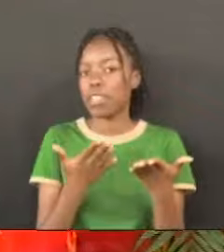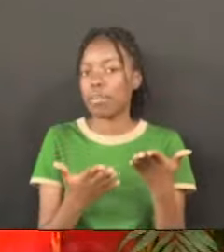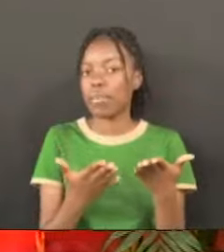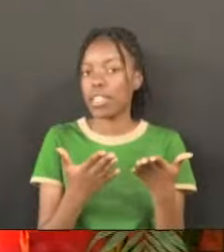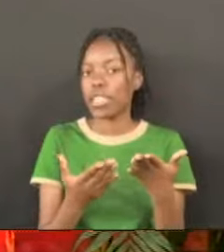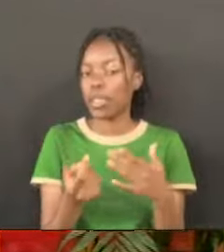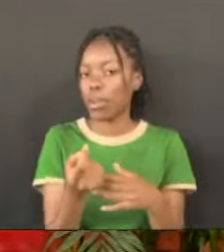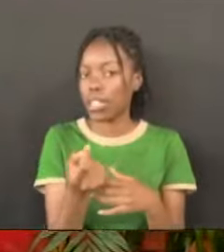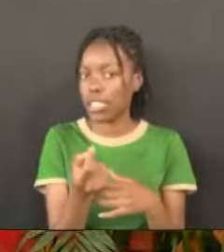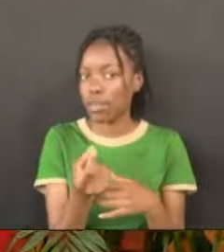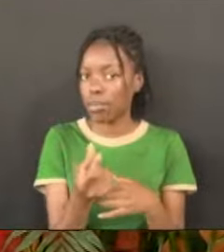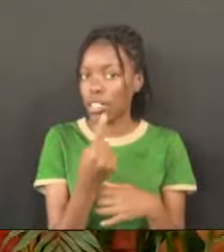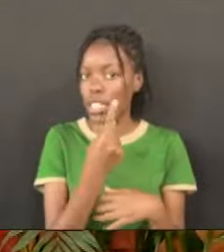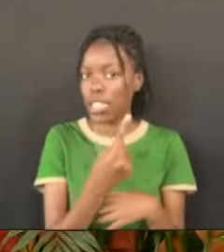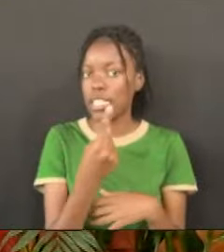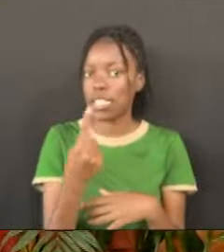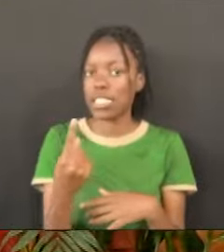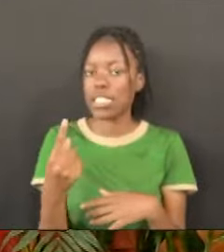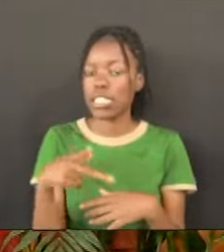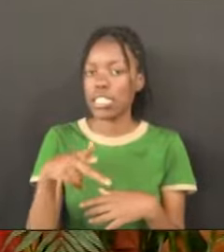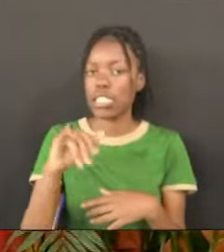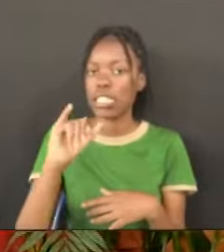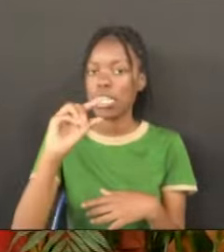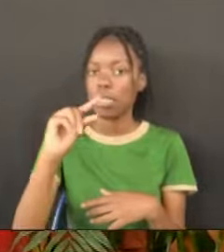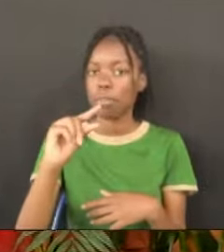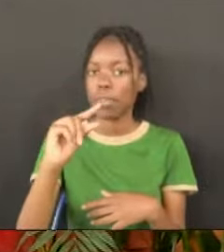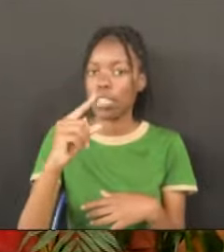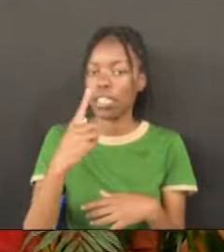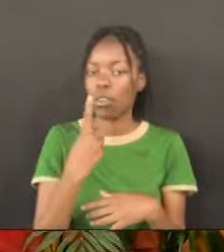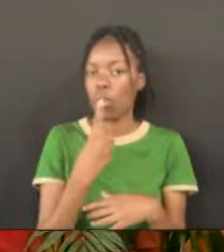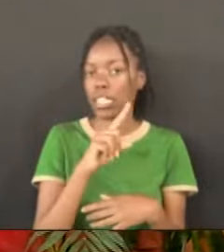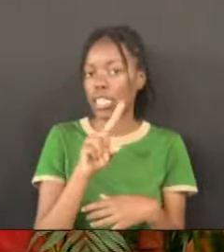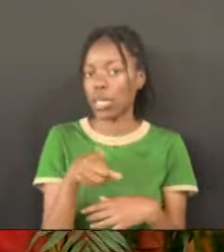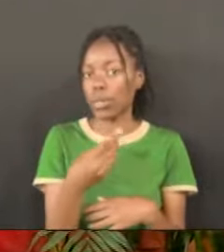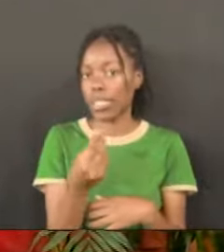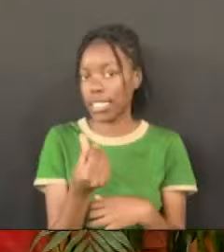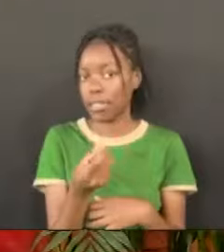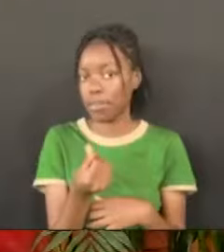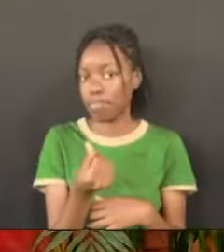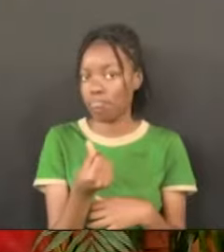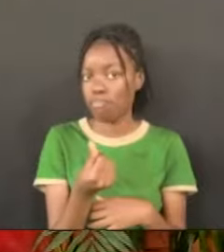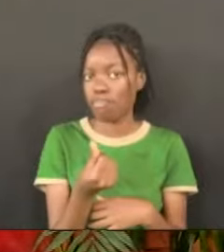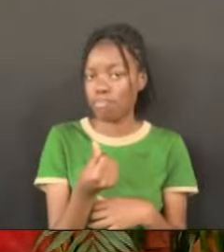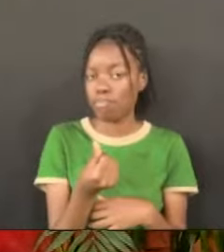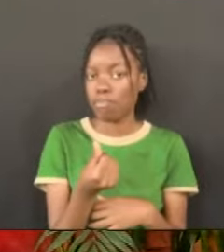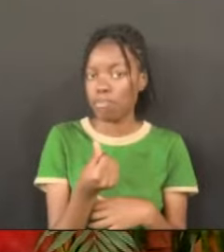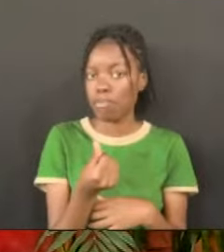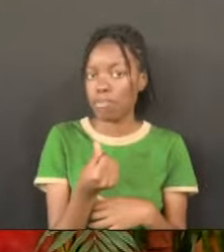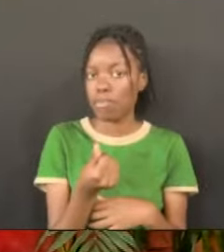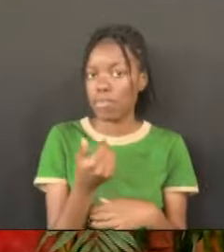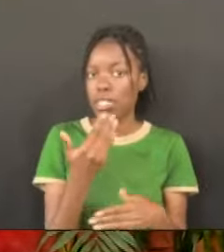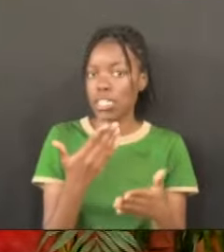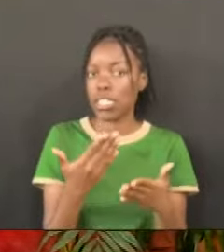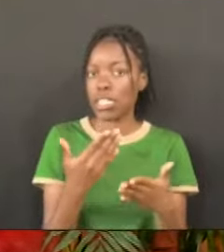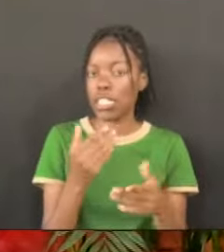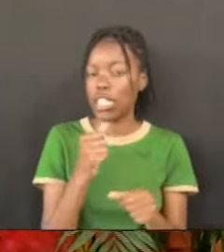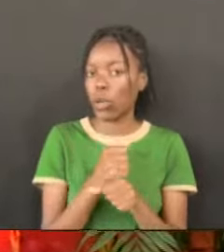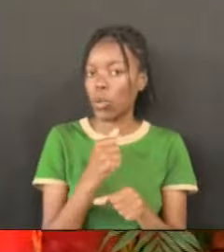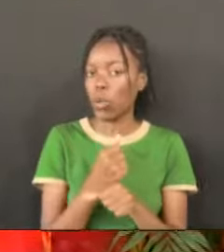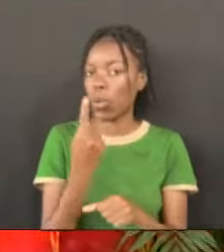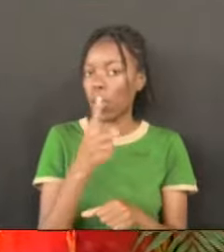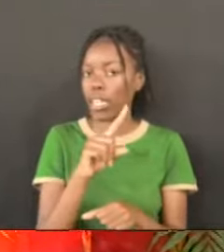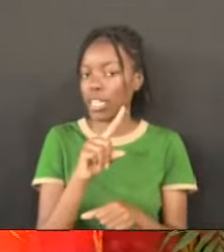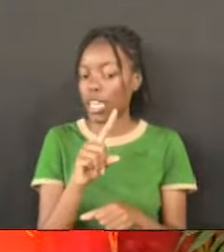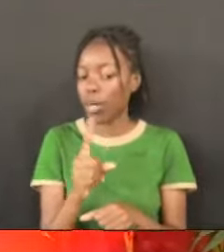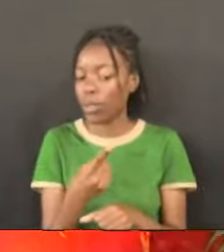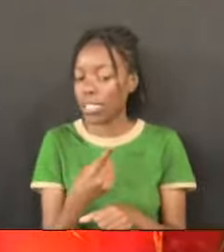that each pig was costing 1,000 shillings or so. And they do 1,000 times